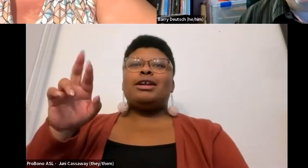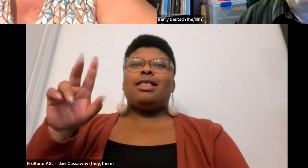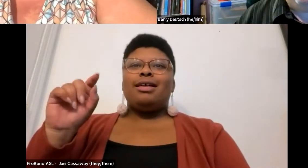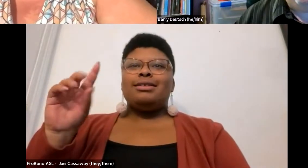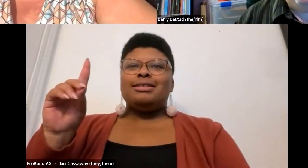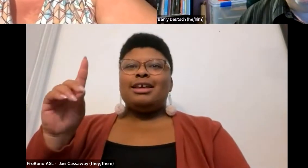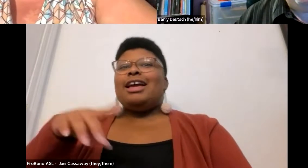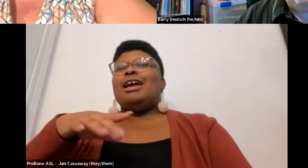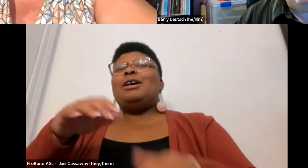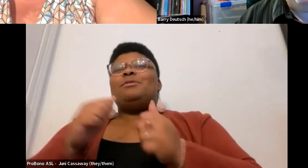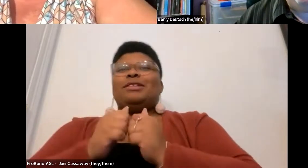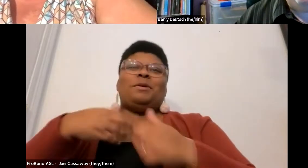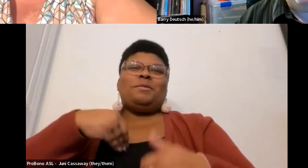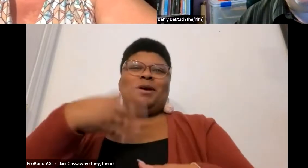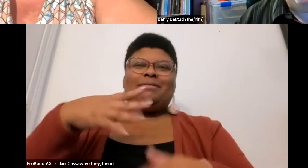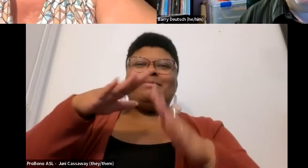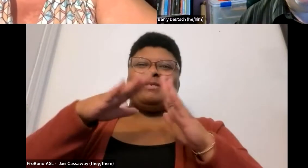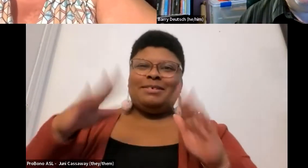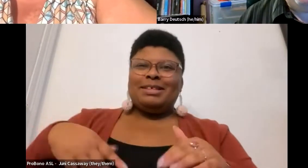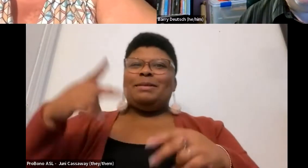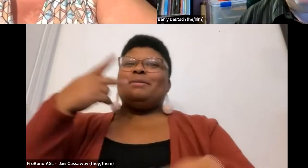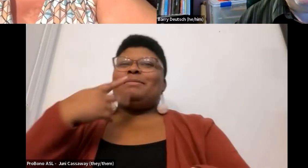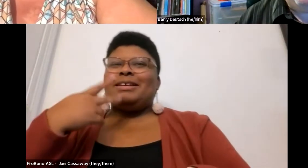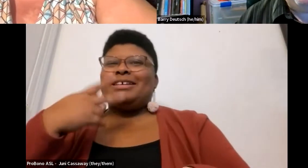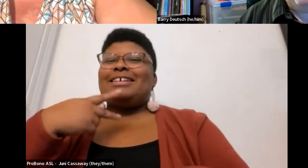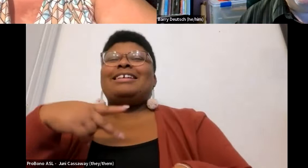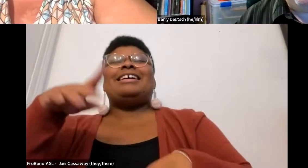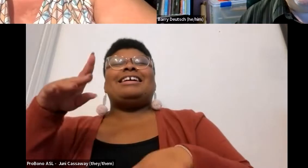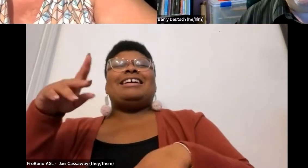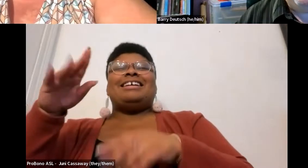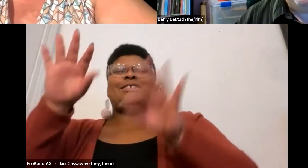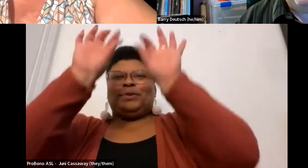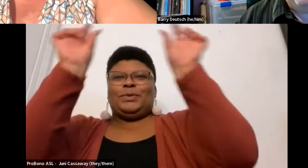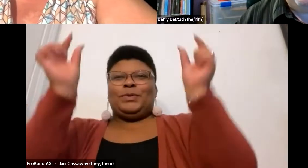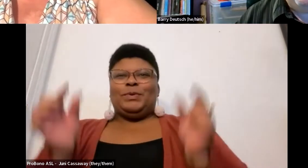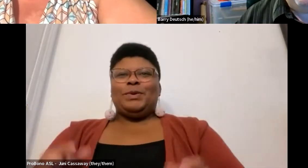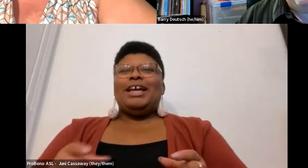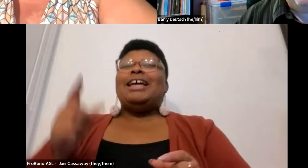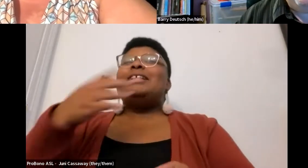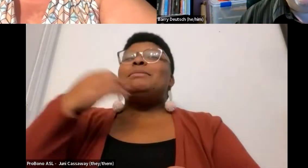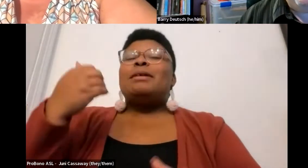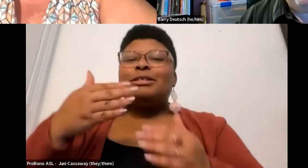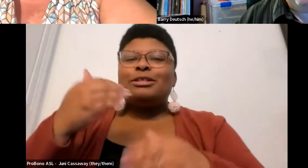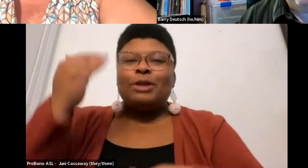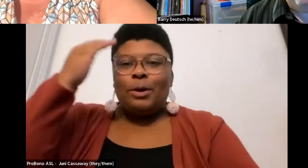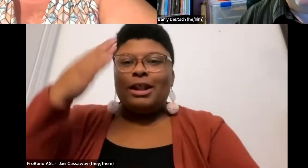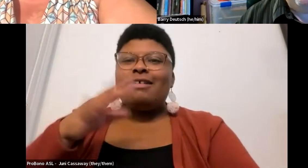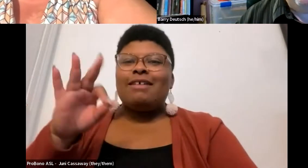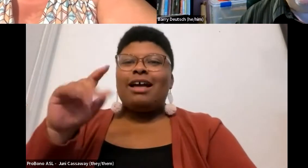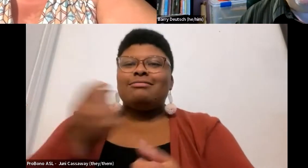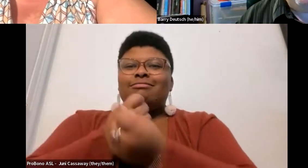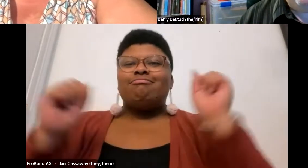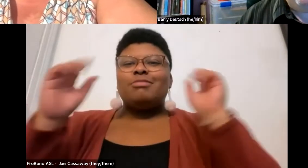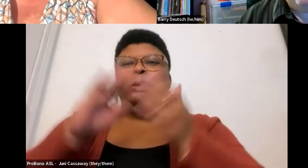varying numbers of house pets, housemates, and nieces. Best known in fat liberation communities for his political cartoons